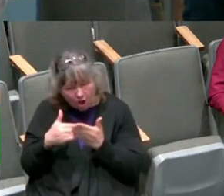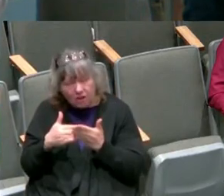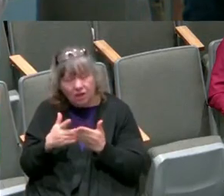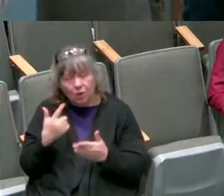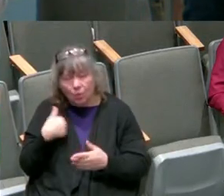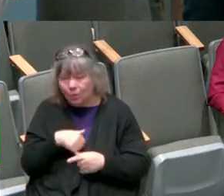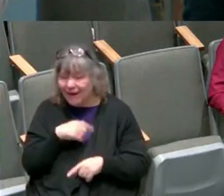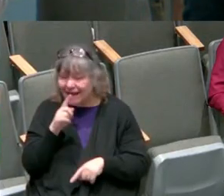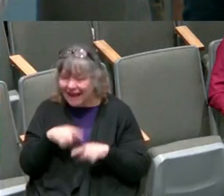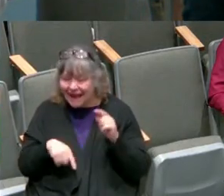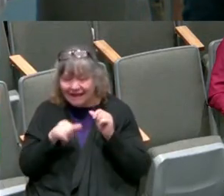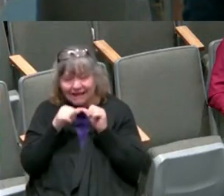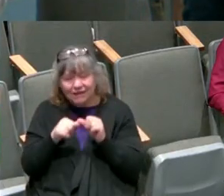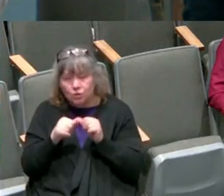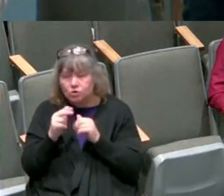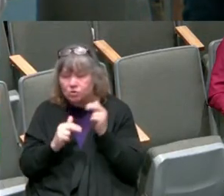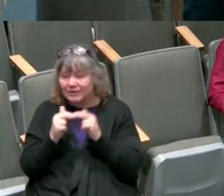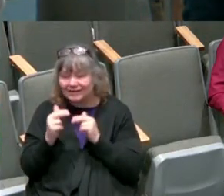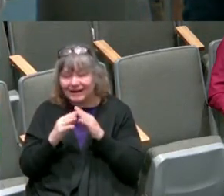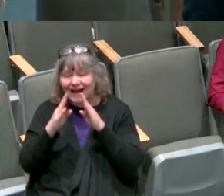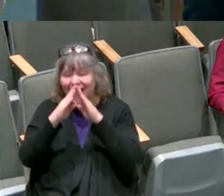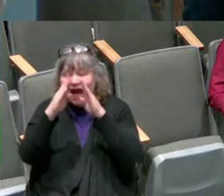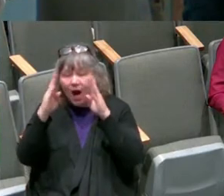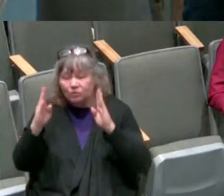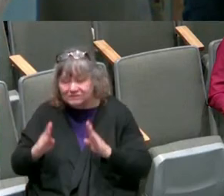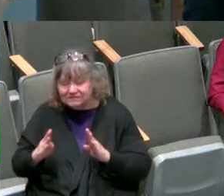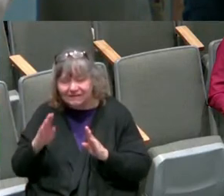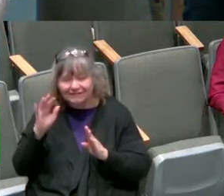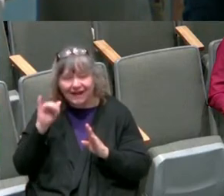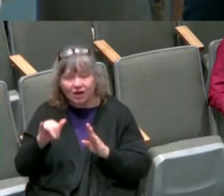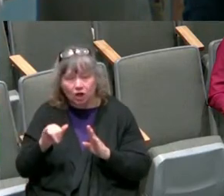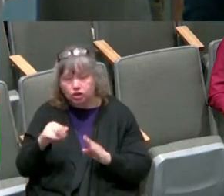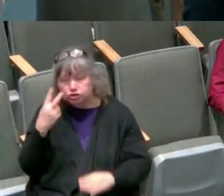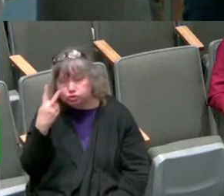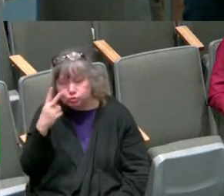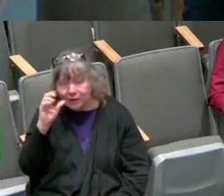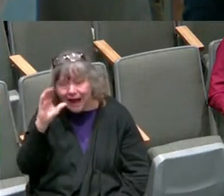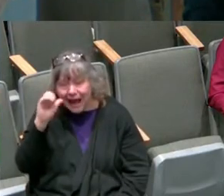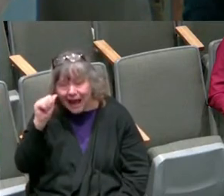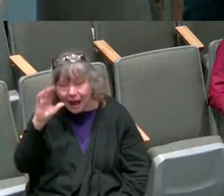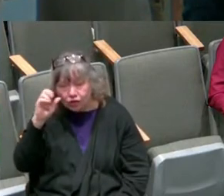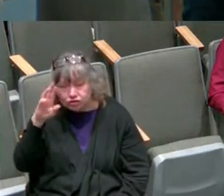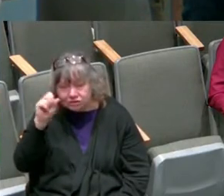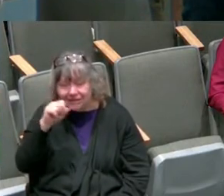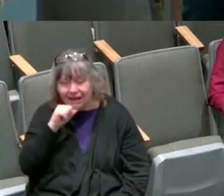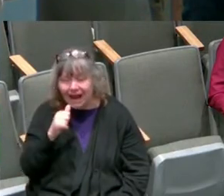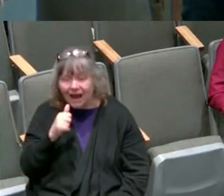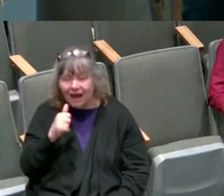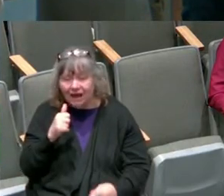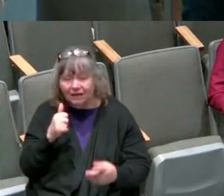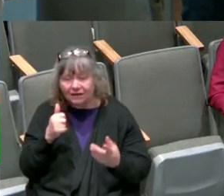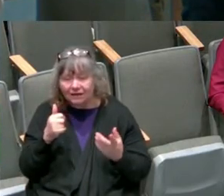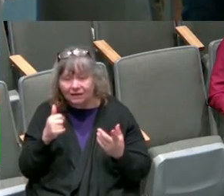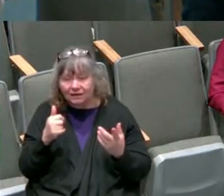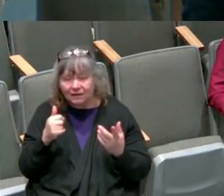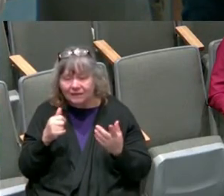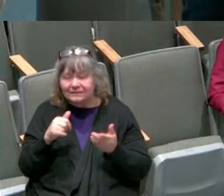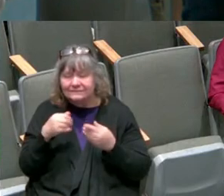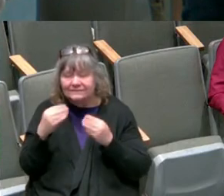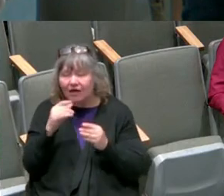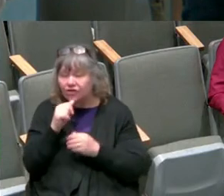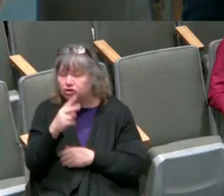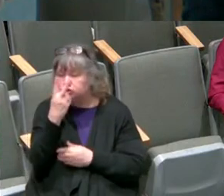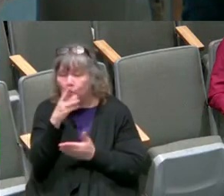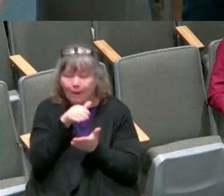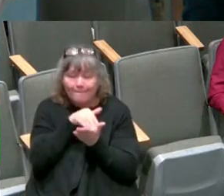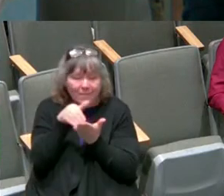we can't keep building houses that are on two acres and sell for two million dollars it's